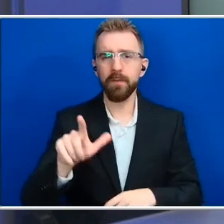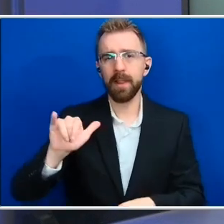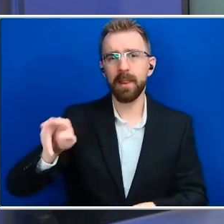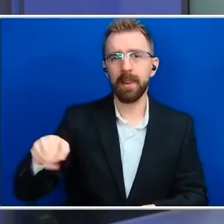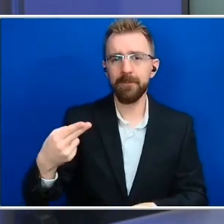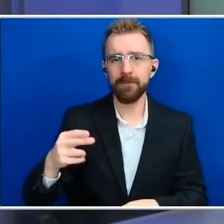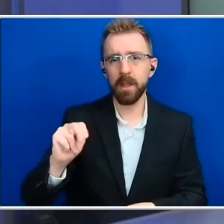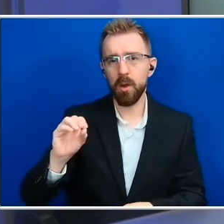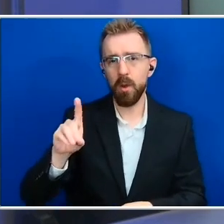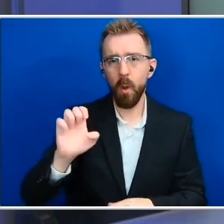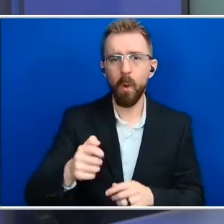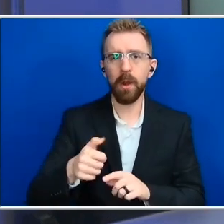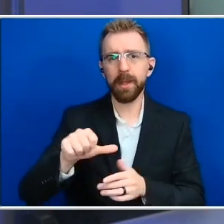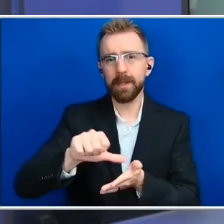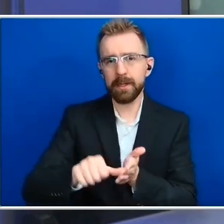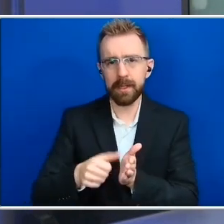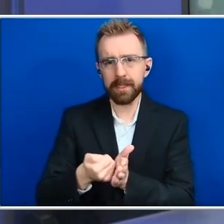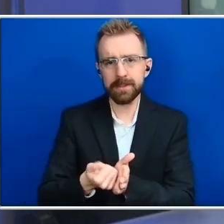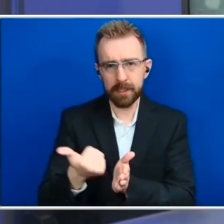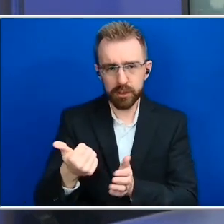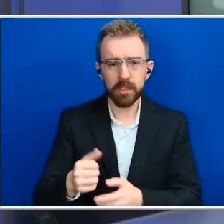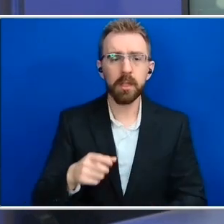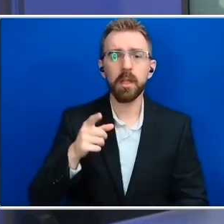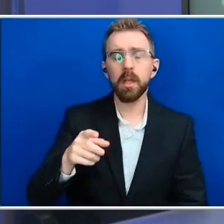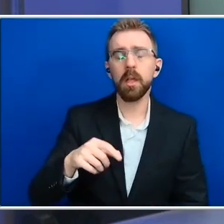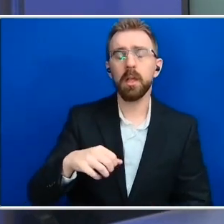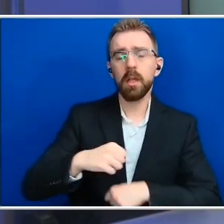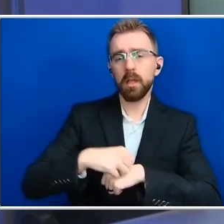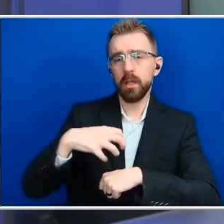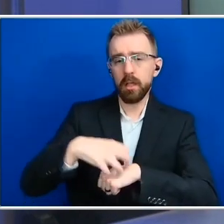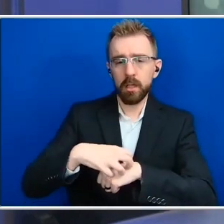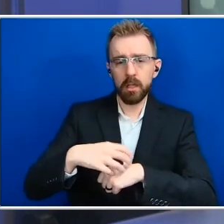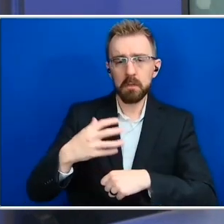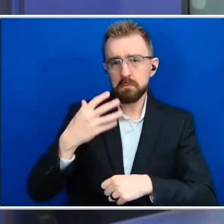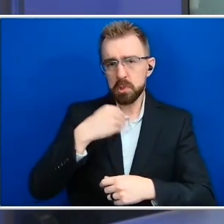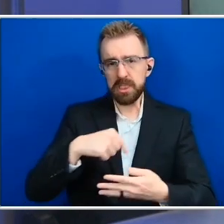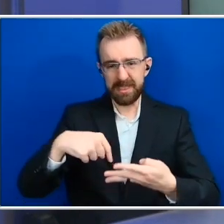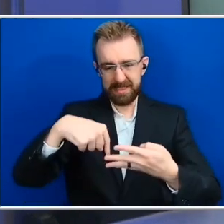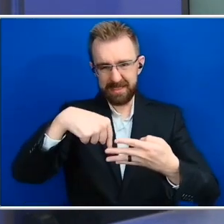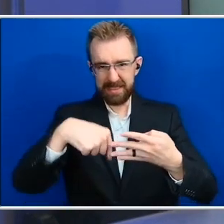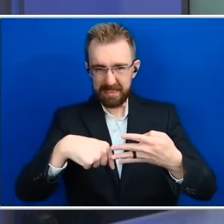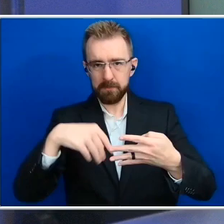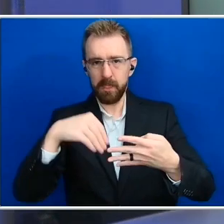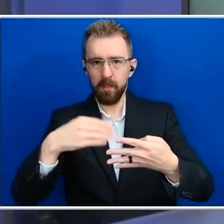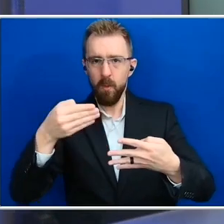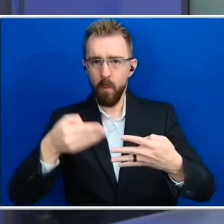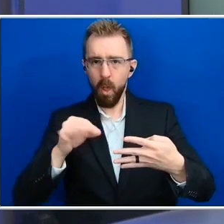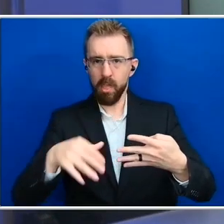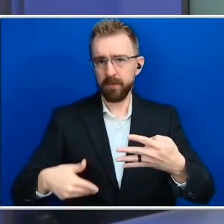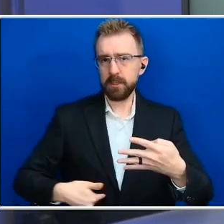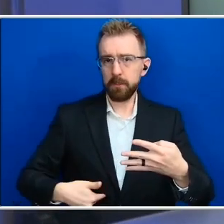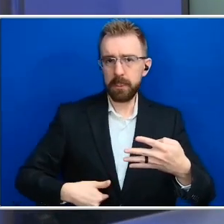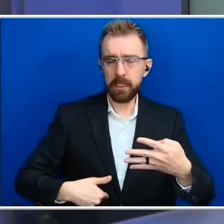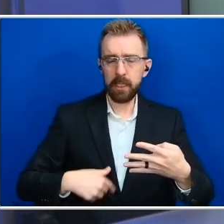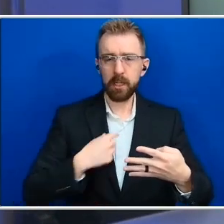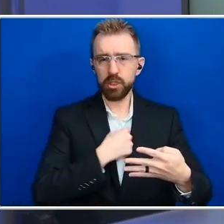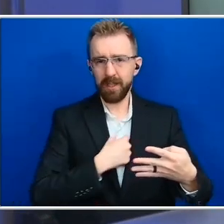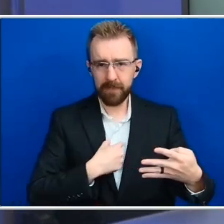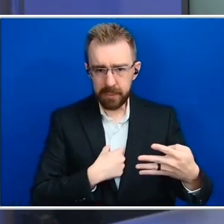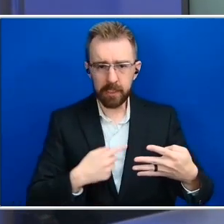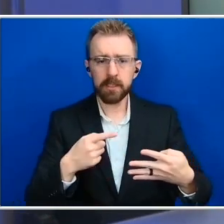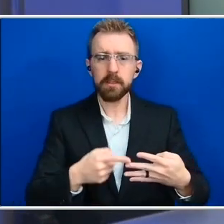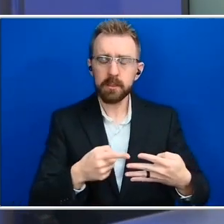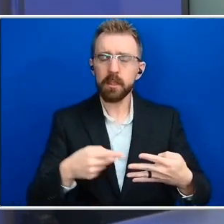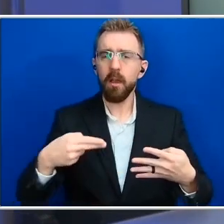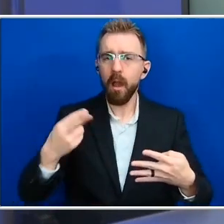the tumor is pretty down in the wall of a stomach or esophagus, there is high risk of lymph